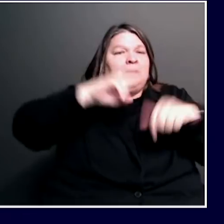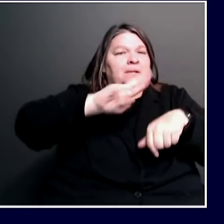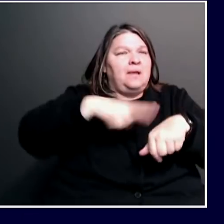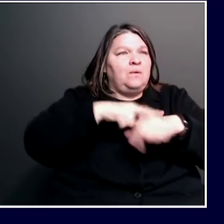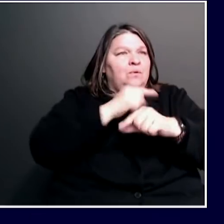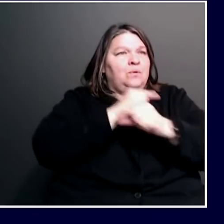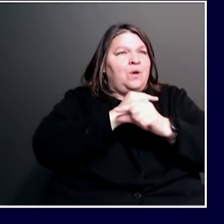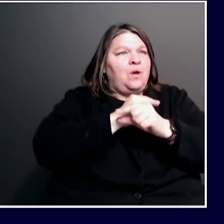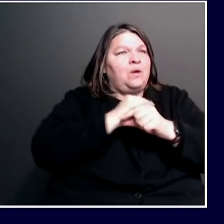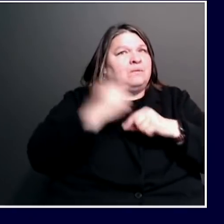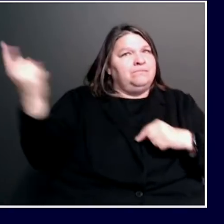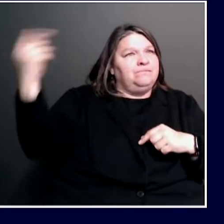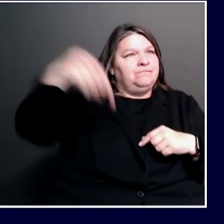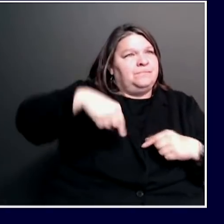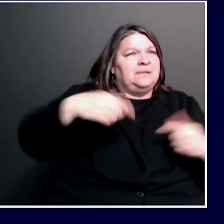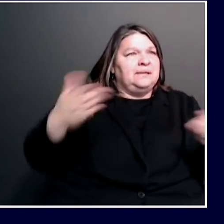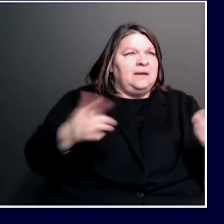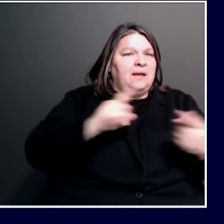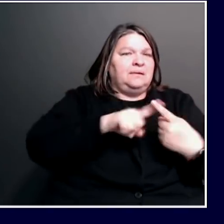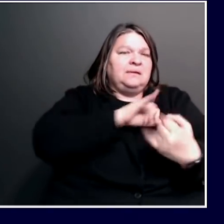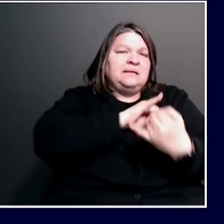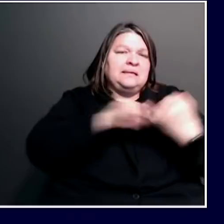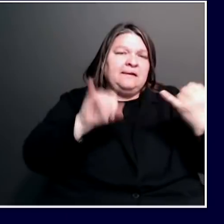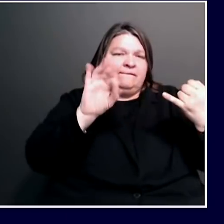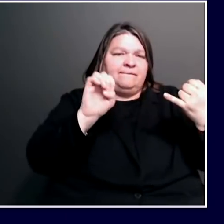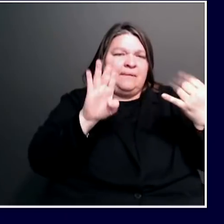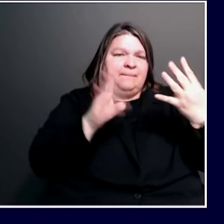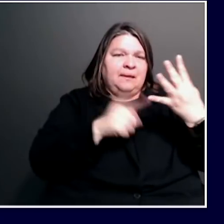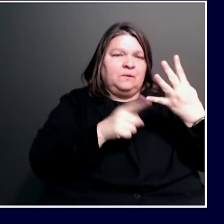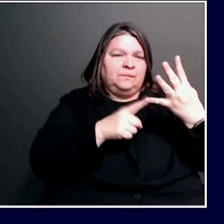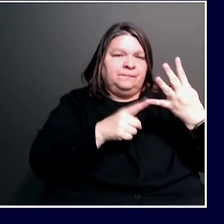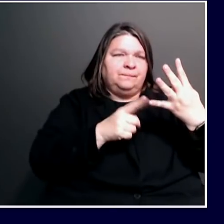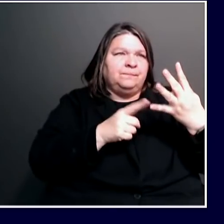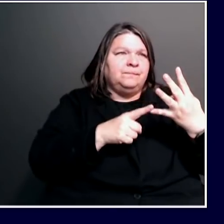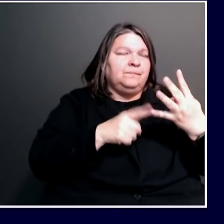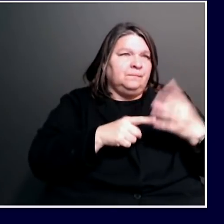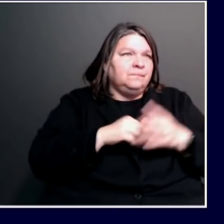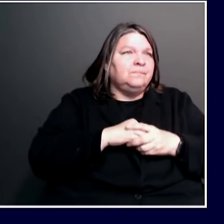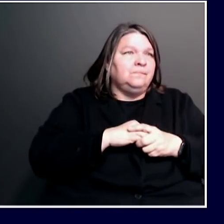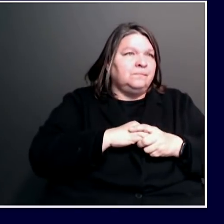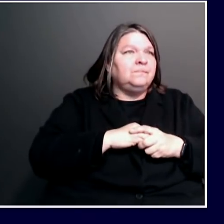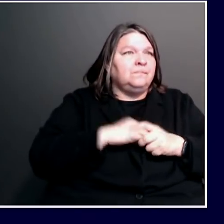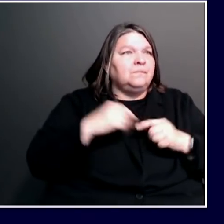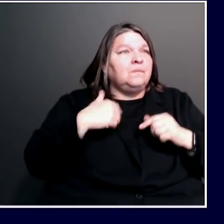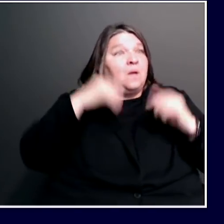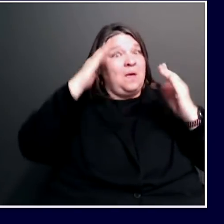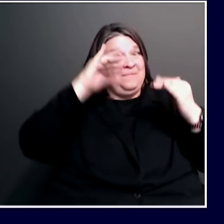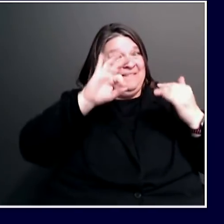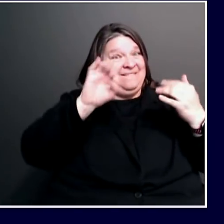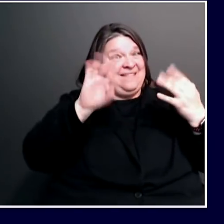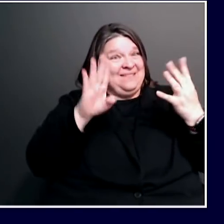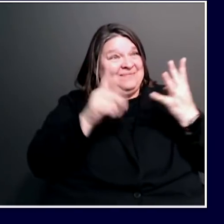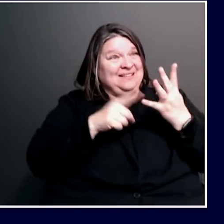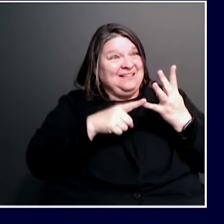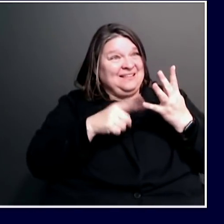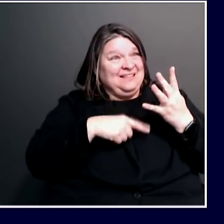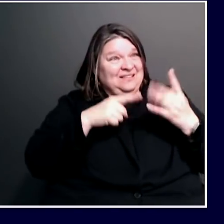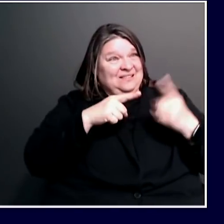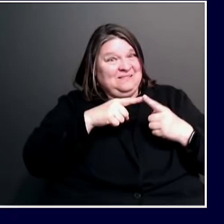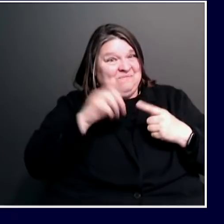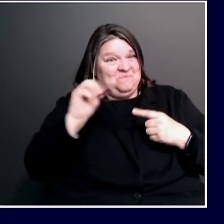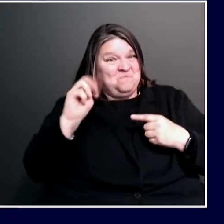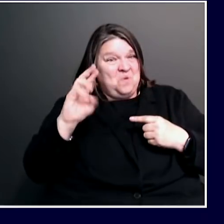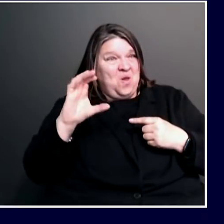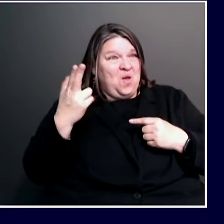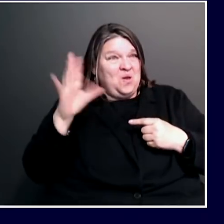because we're hopeful by the end of February we can transition to a different model to continue to support